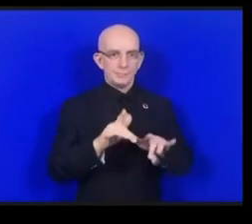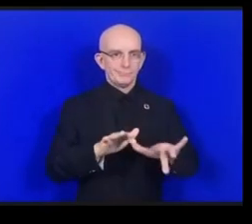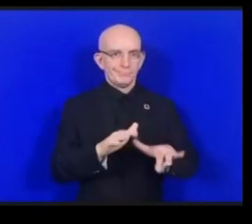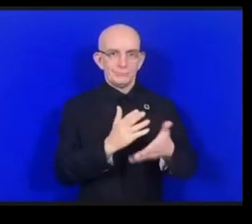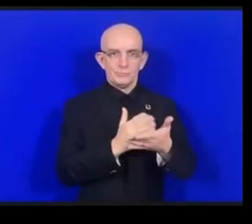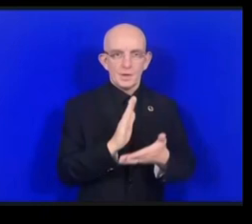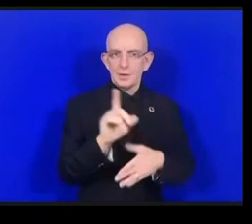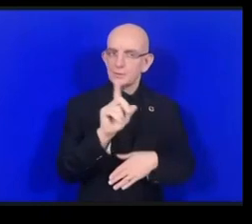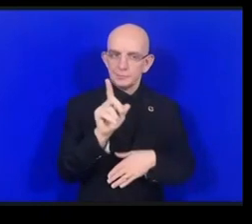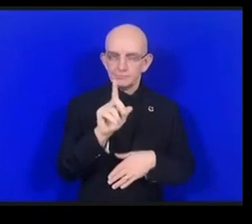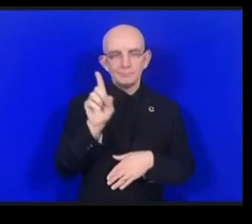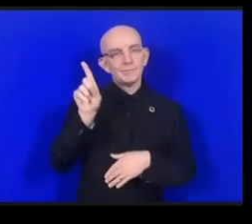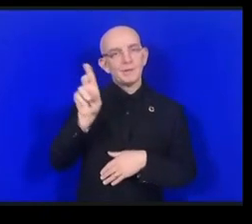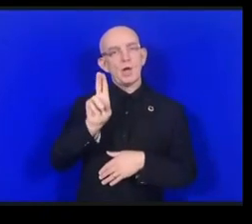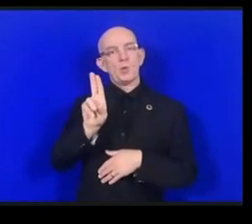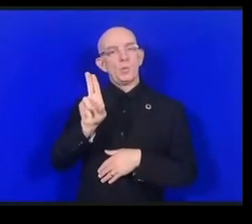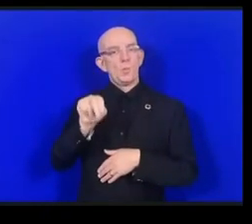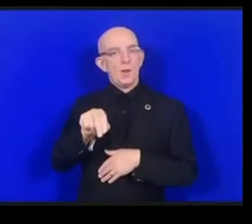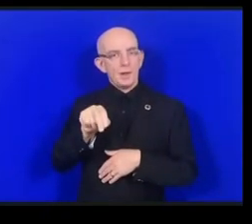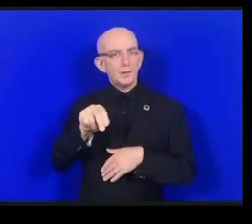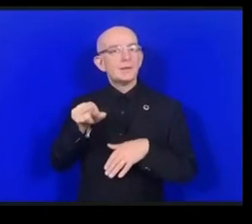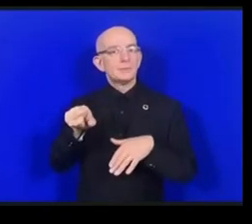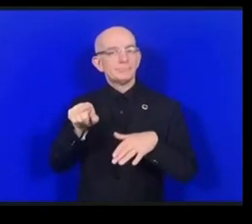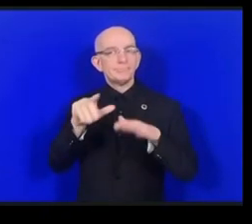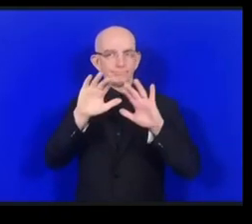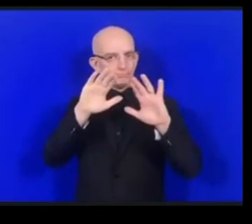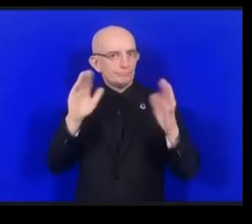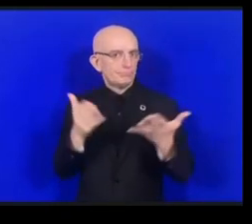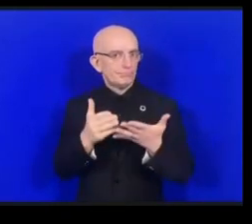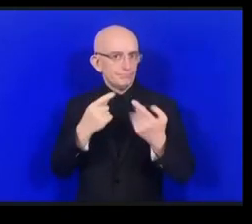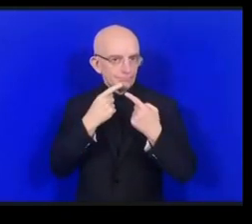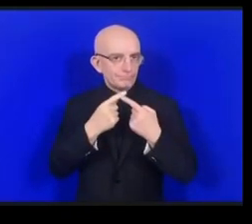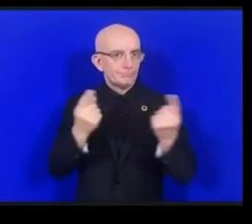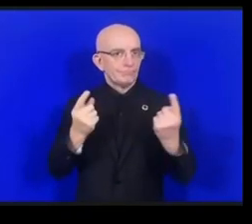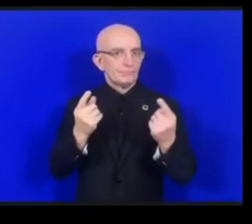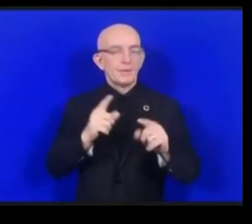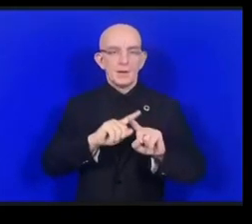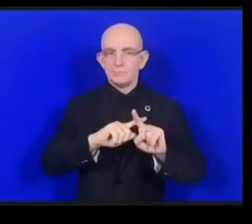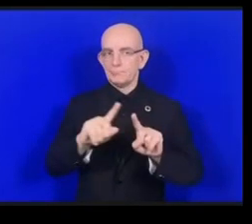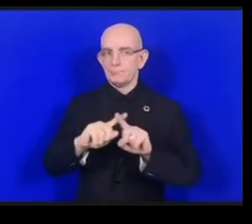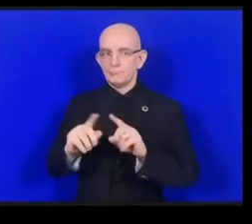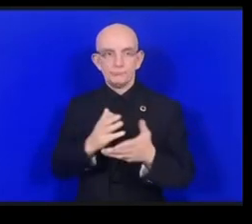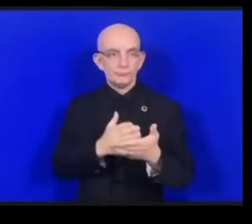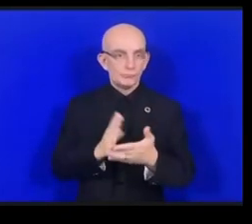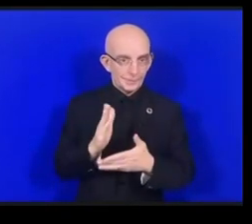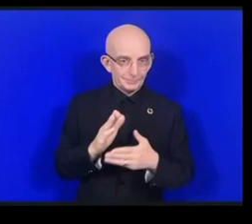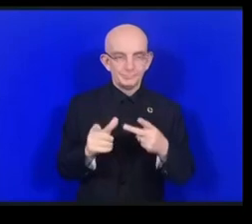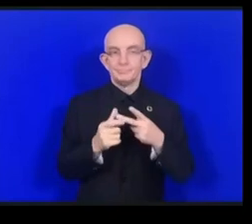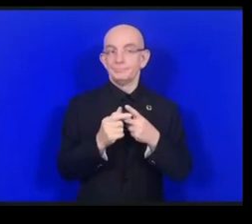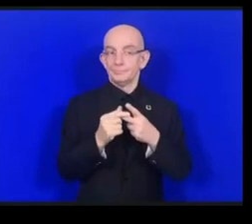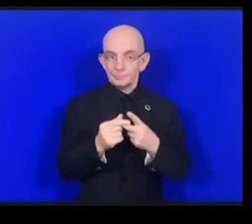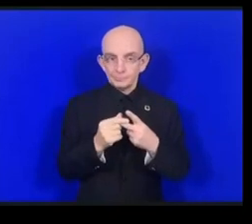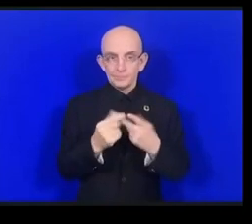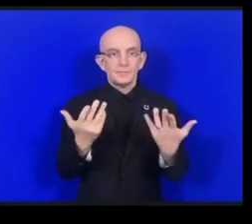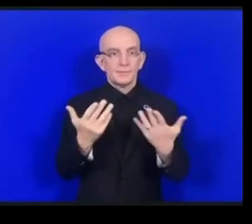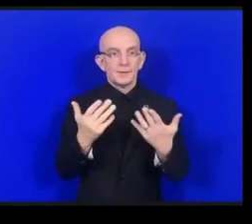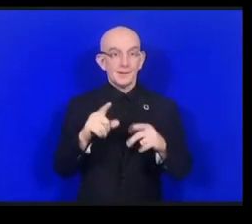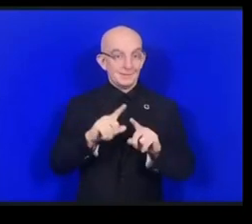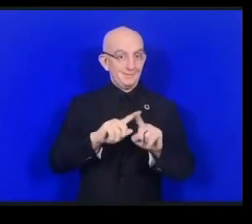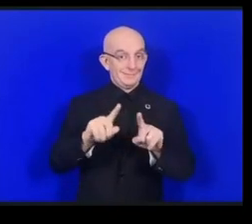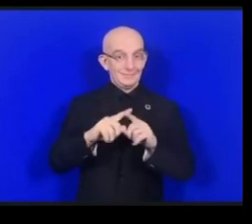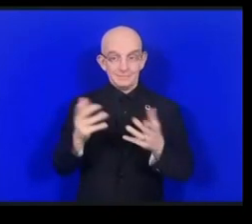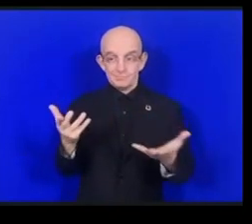stgs and to accelerate the process which is the topic of this session in a stock taking